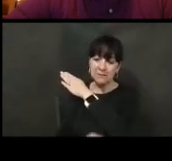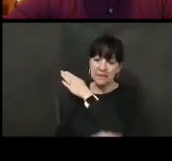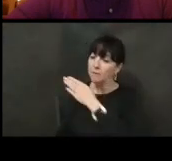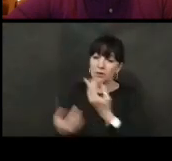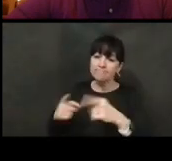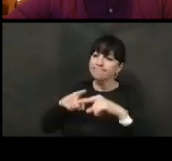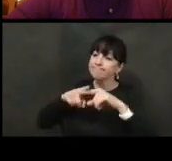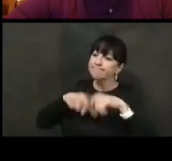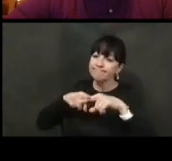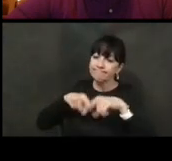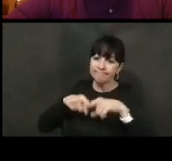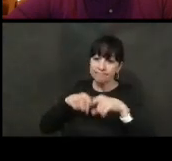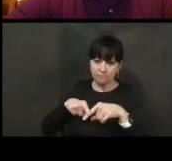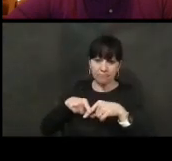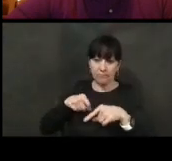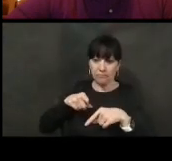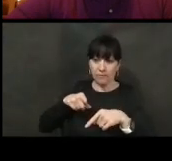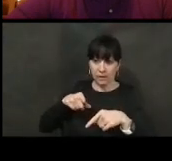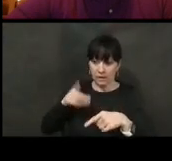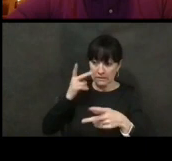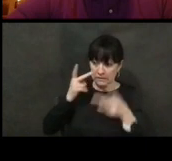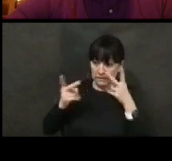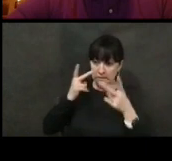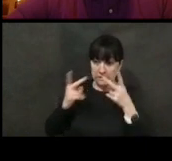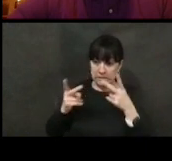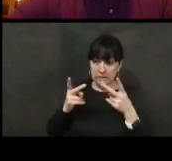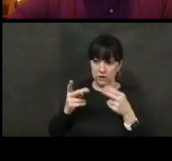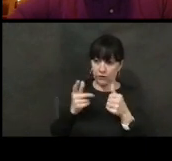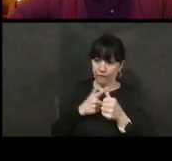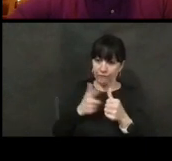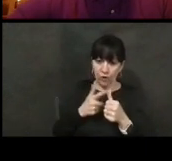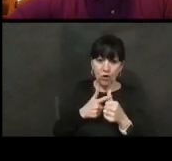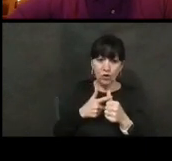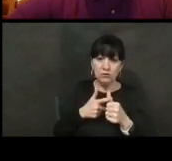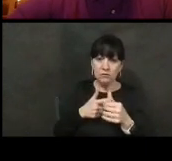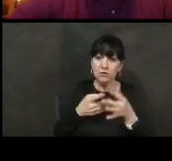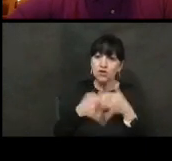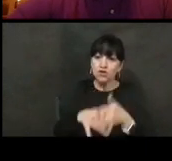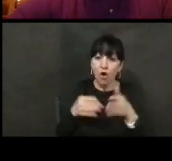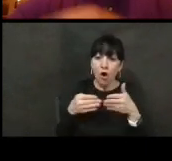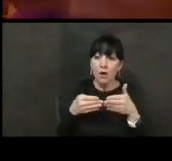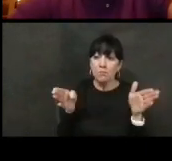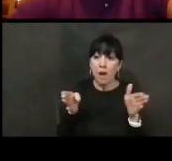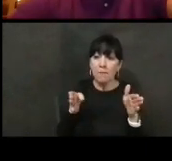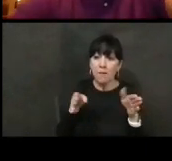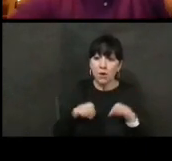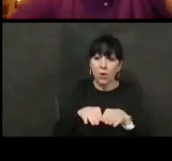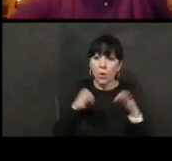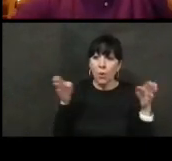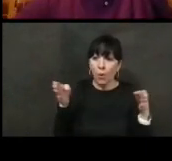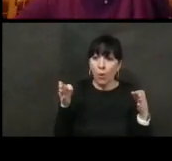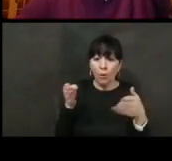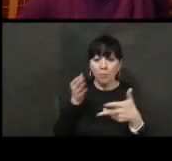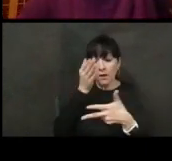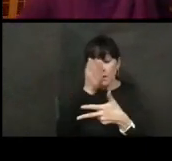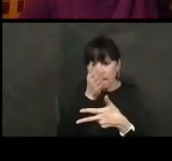successfully we're able to move through these early phases of reopening, though, exactly what that looks like.